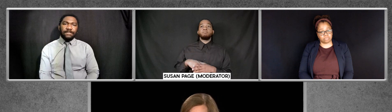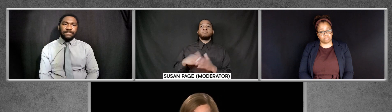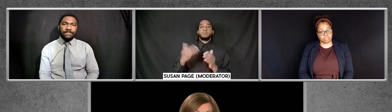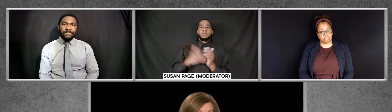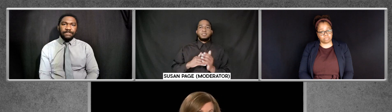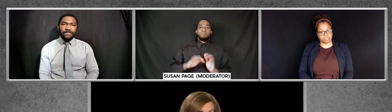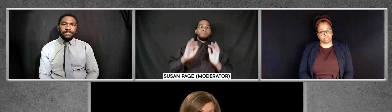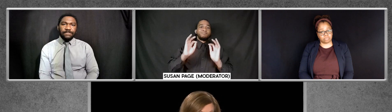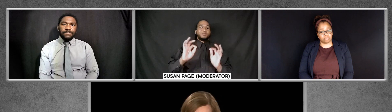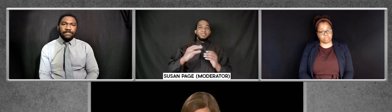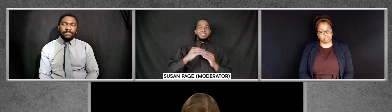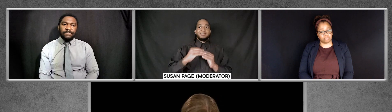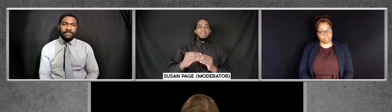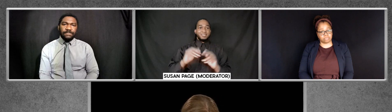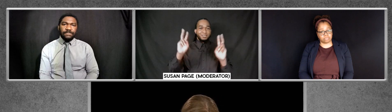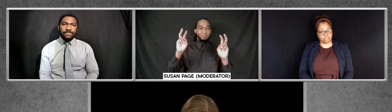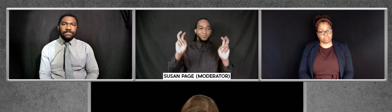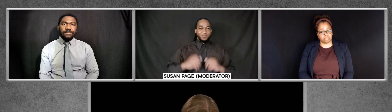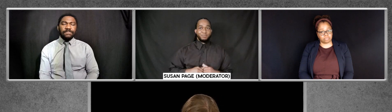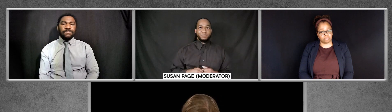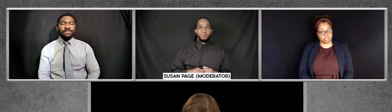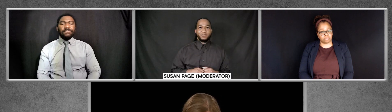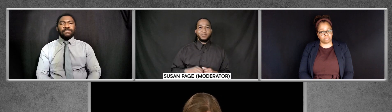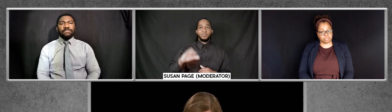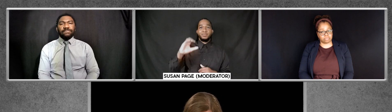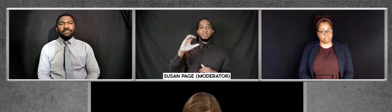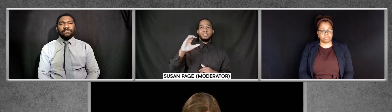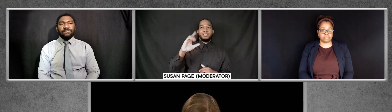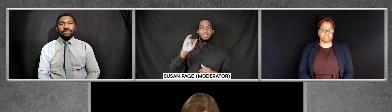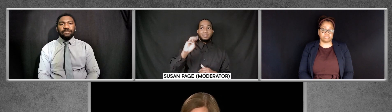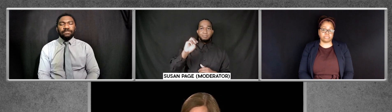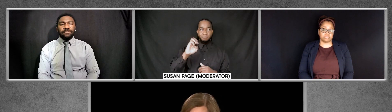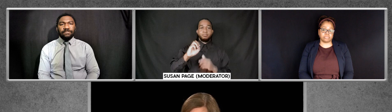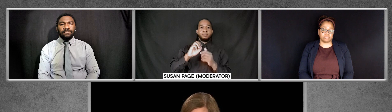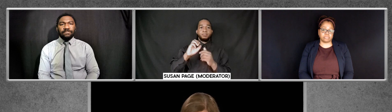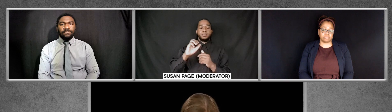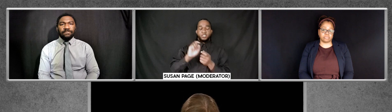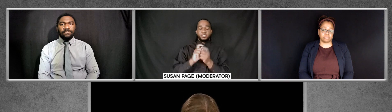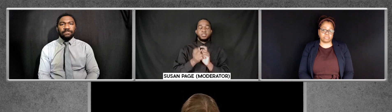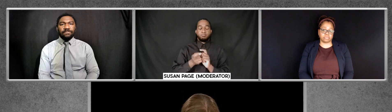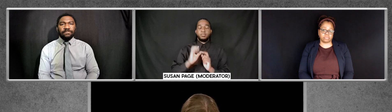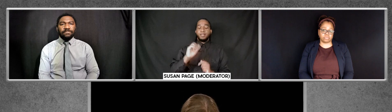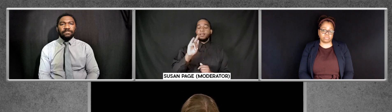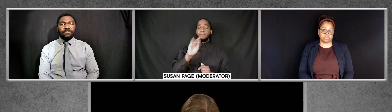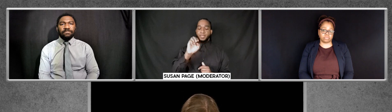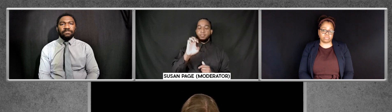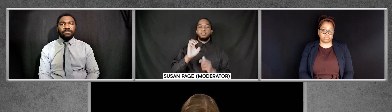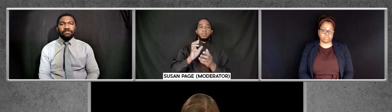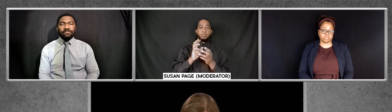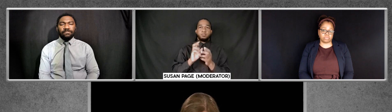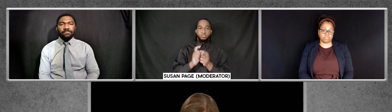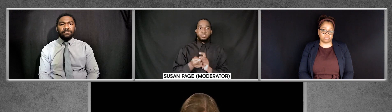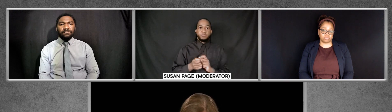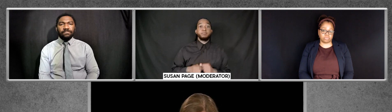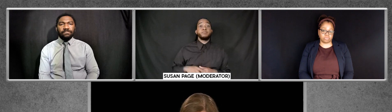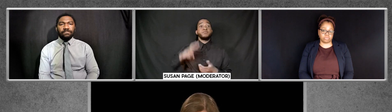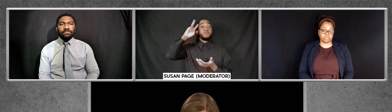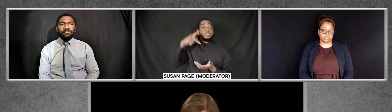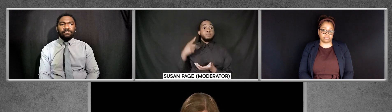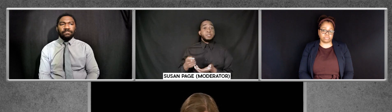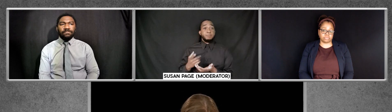new topic, which is climate change. And Vice President Pence, I'd like to pose the first question to you. This year, we've